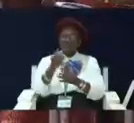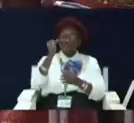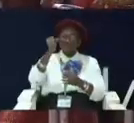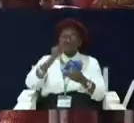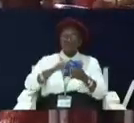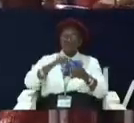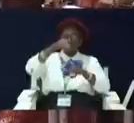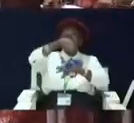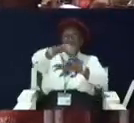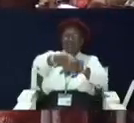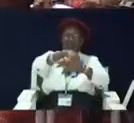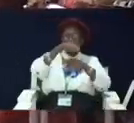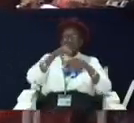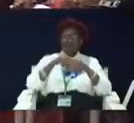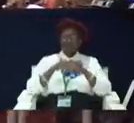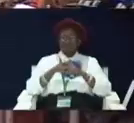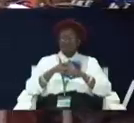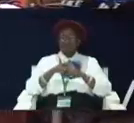tonight.